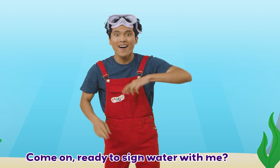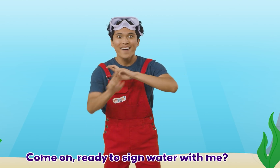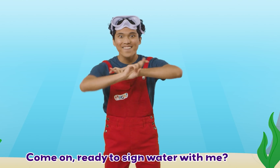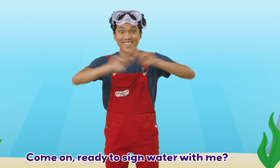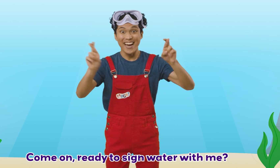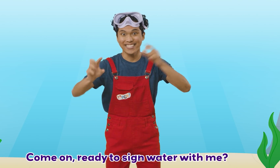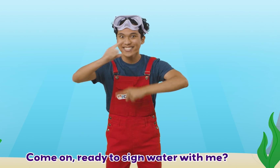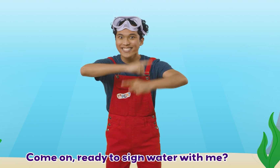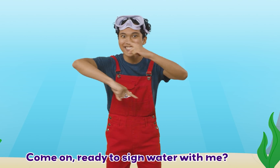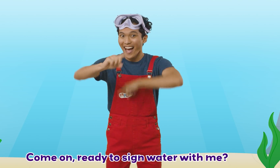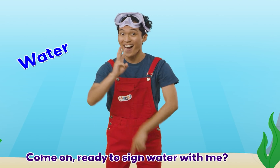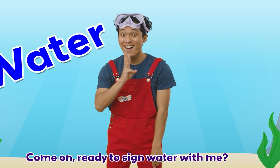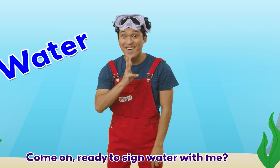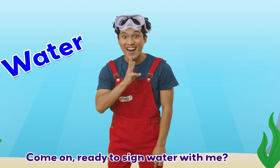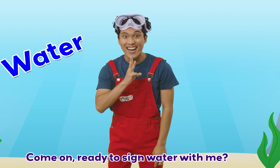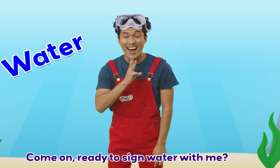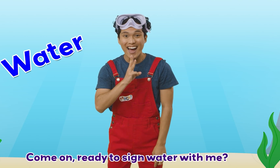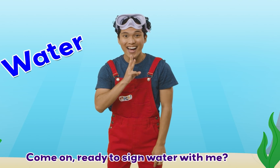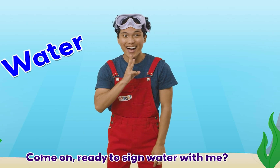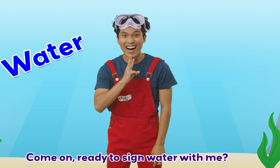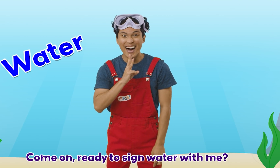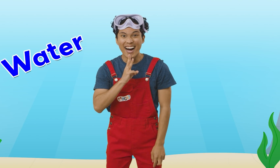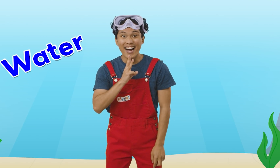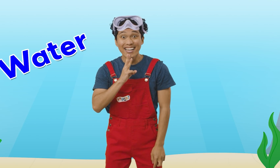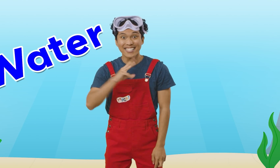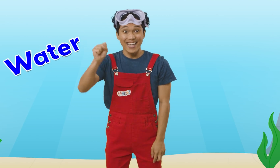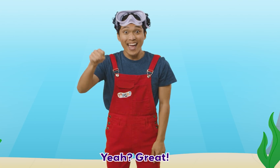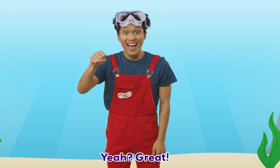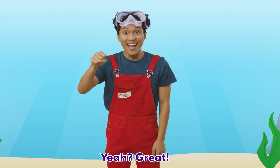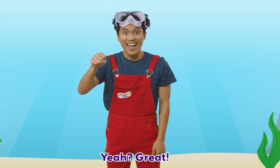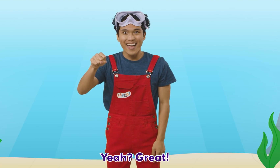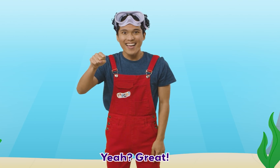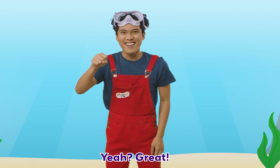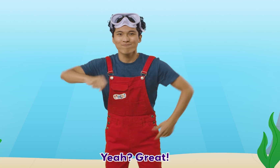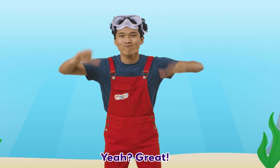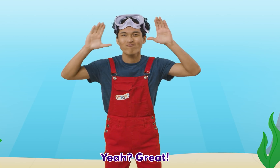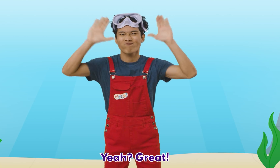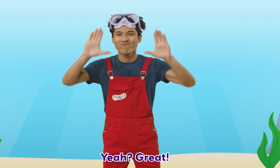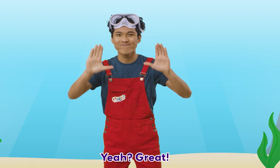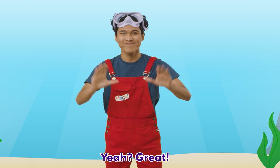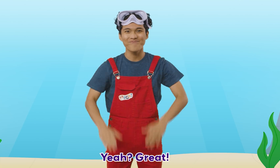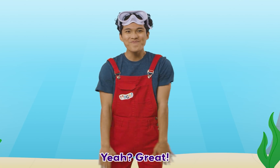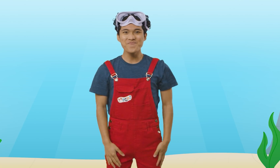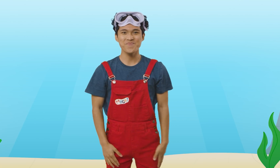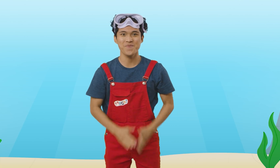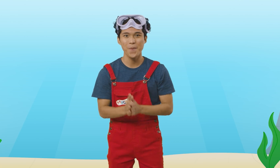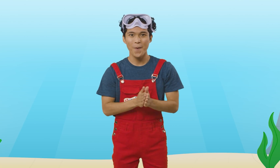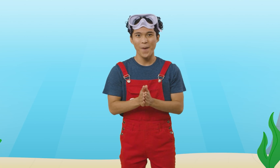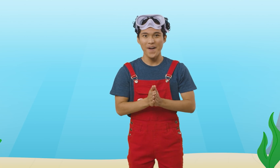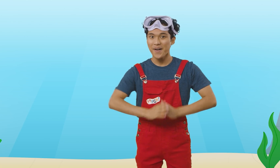Come on, ready to sign water with me? Yeah? Great.